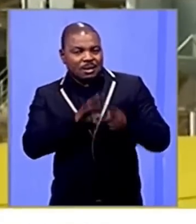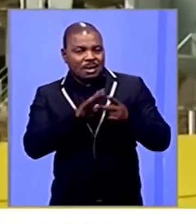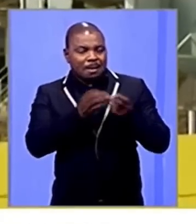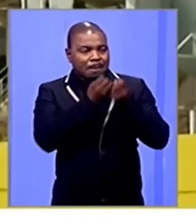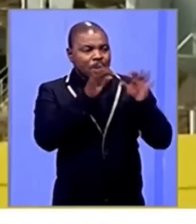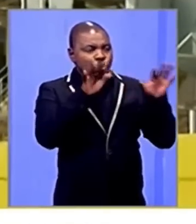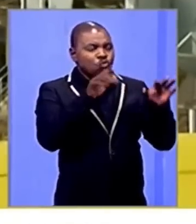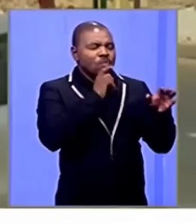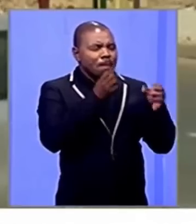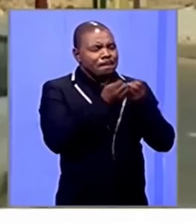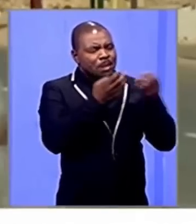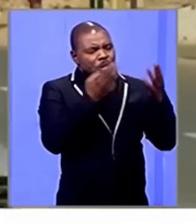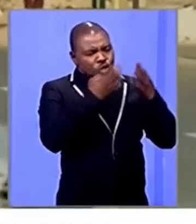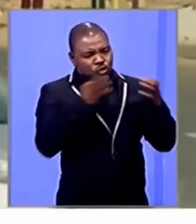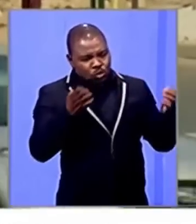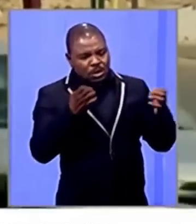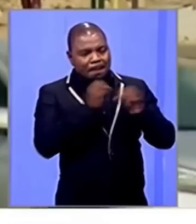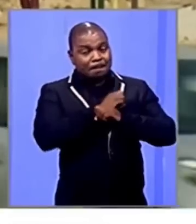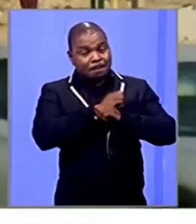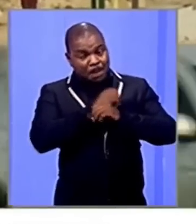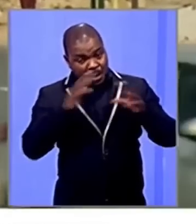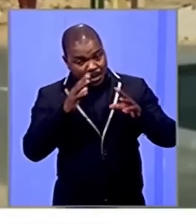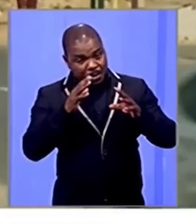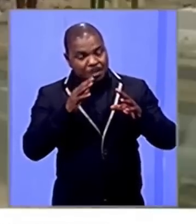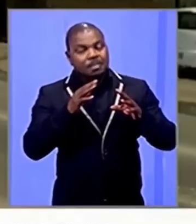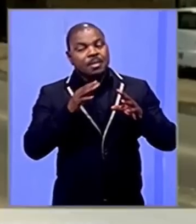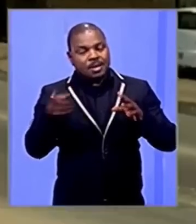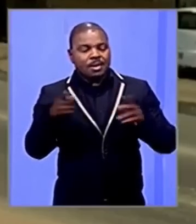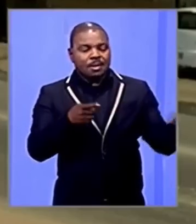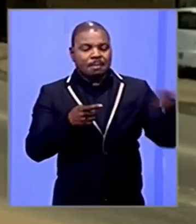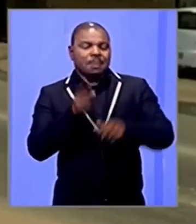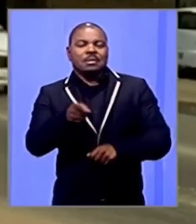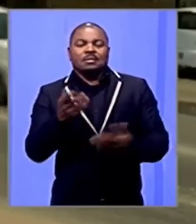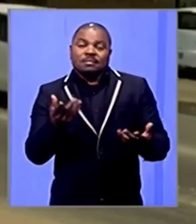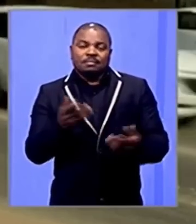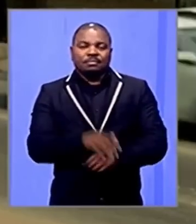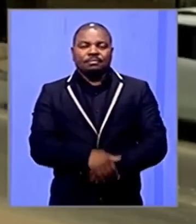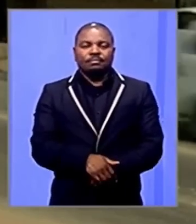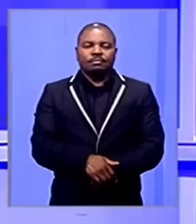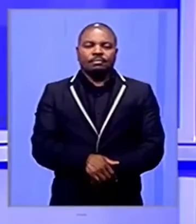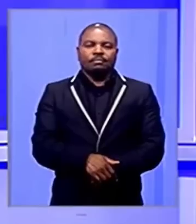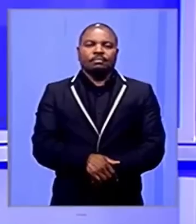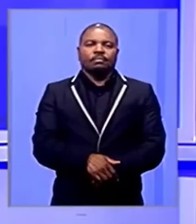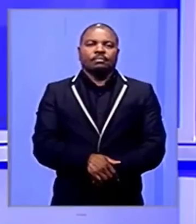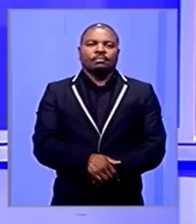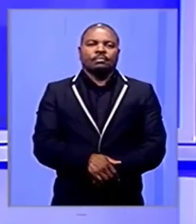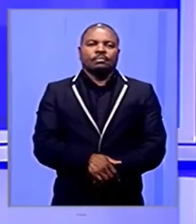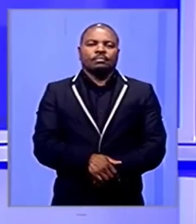dintsi gangwe. O fetse Stimo, SABC News, Sandton.